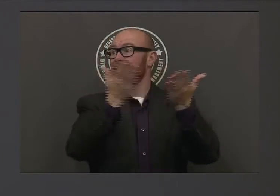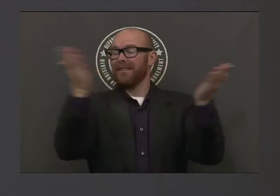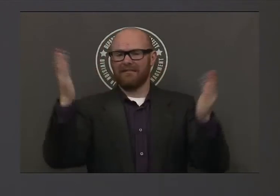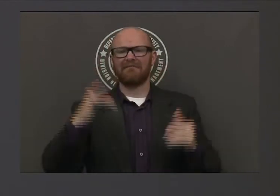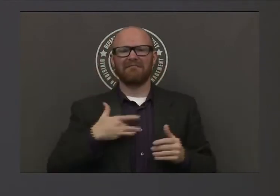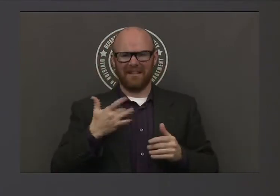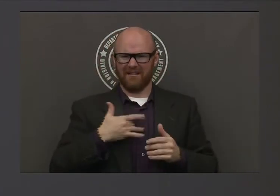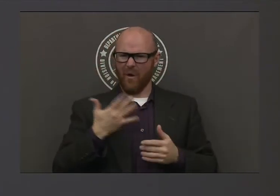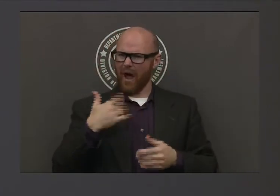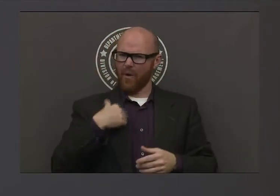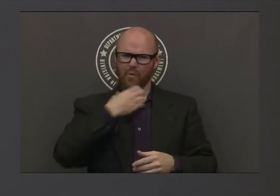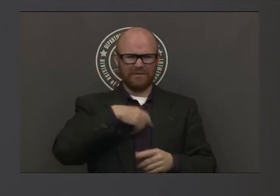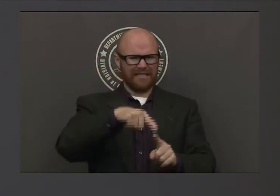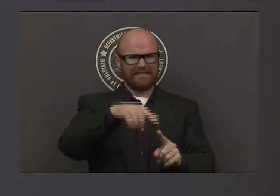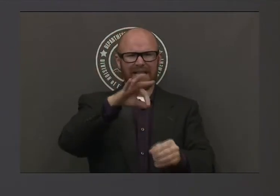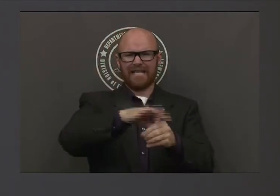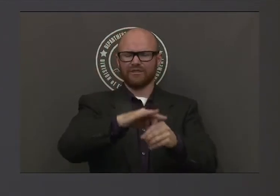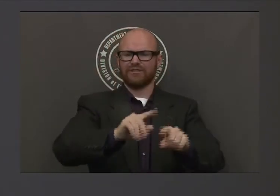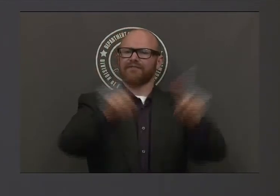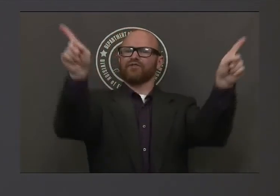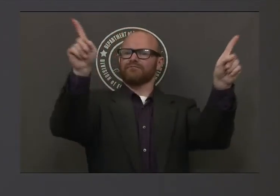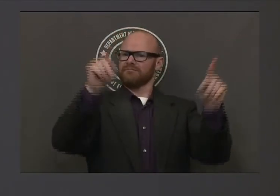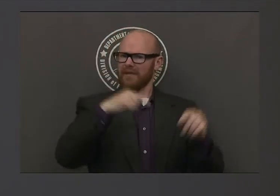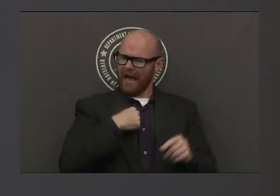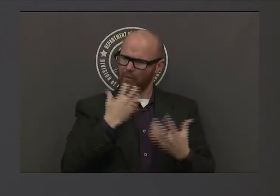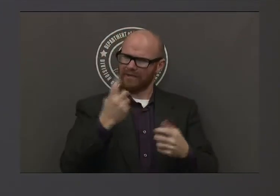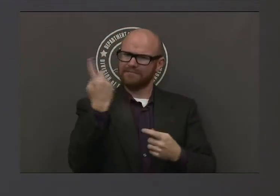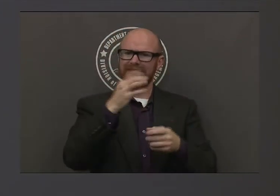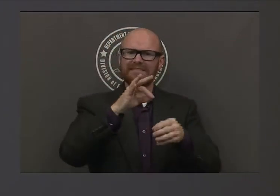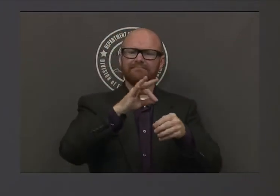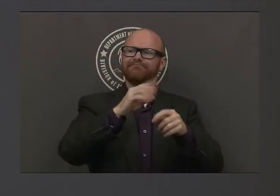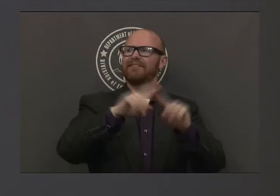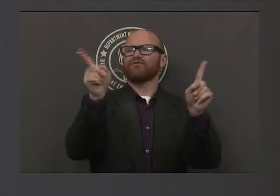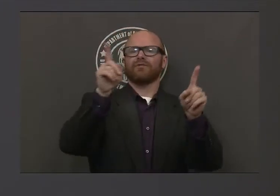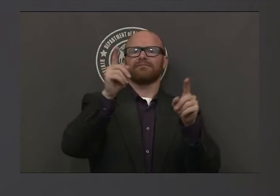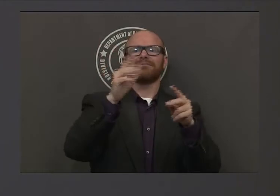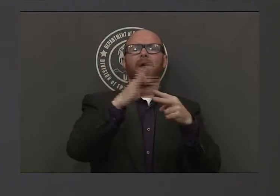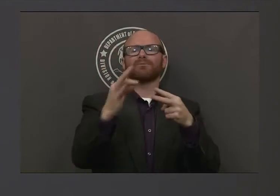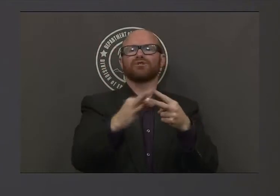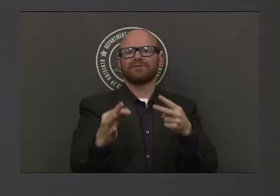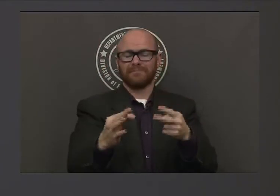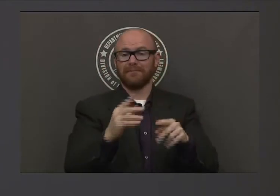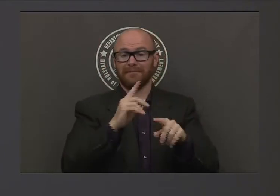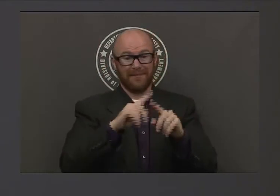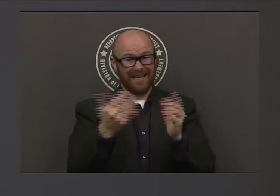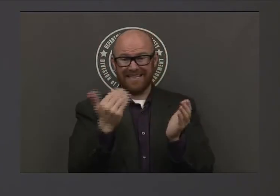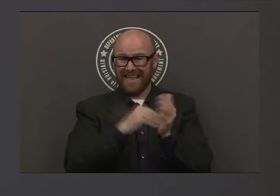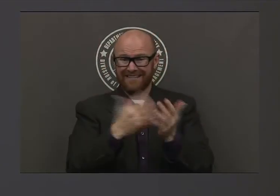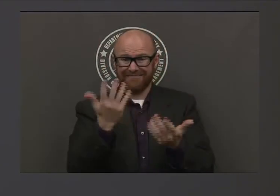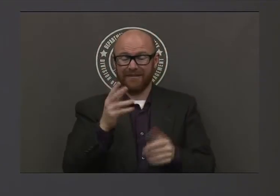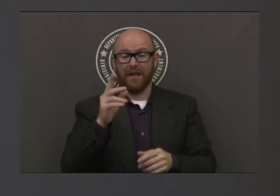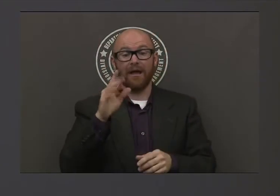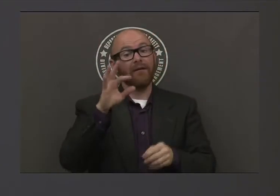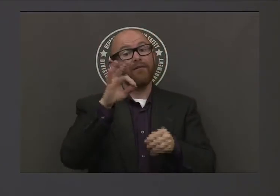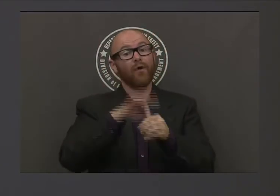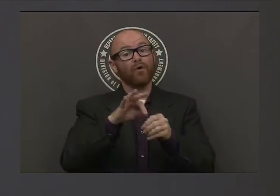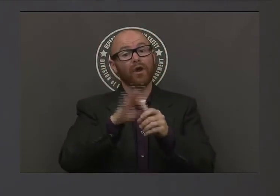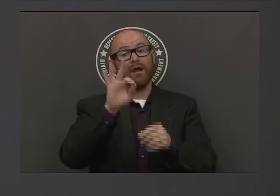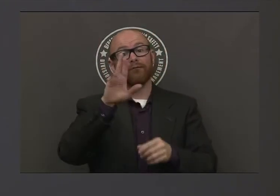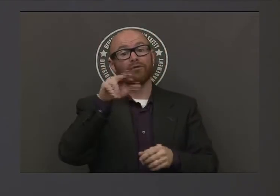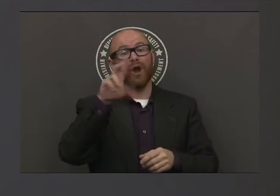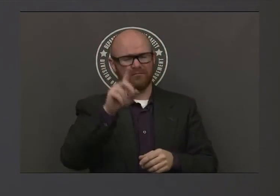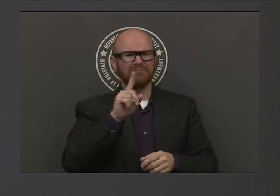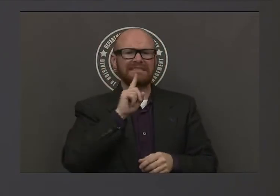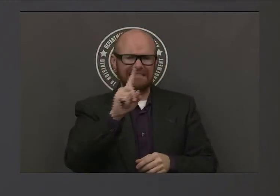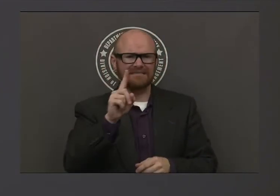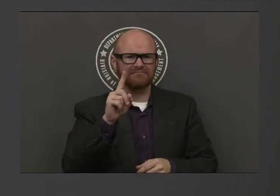had turned out differently. And as the governor said, election irregularities are a thing. Voter fraud is a thing. And we